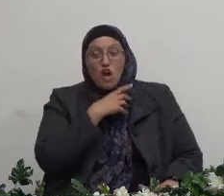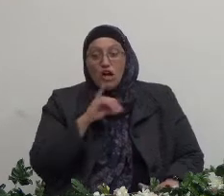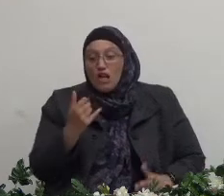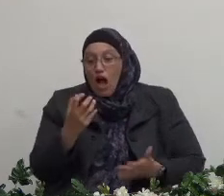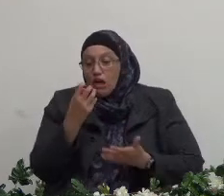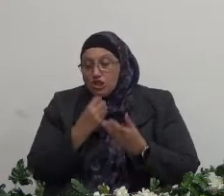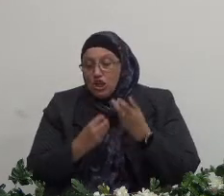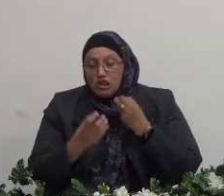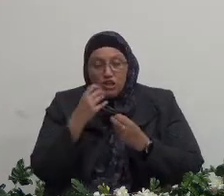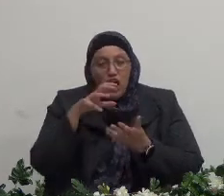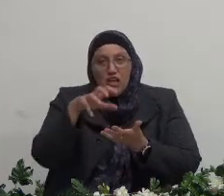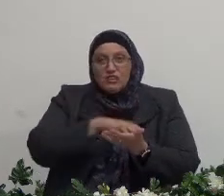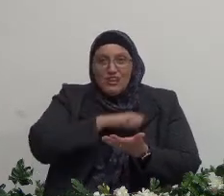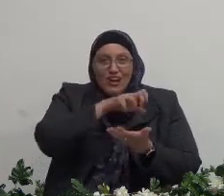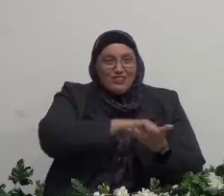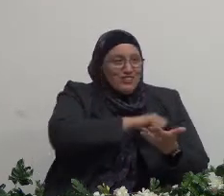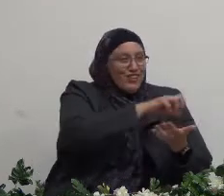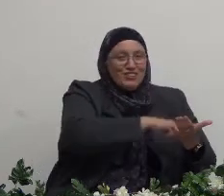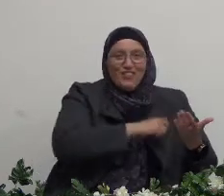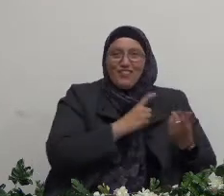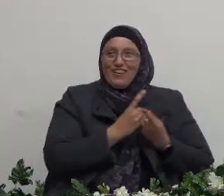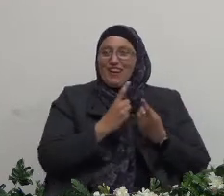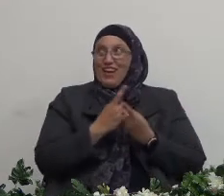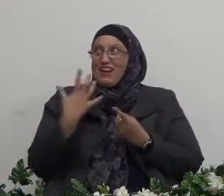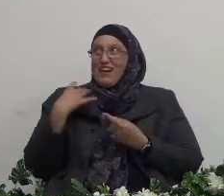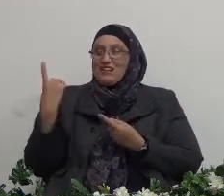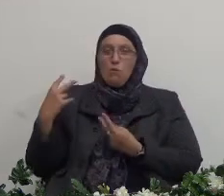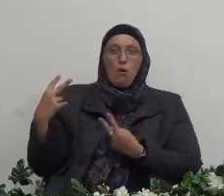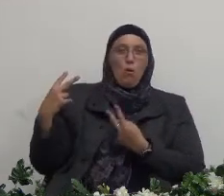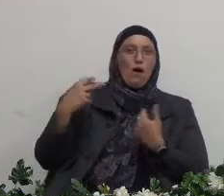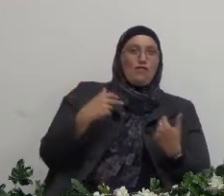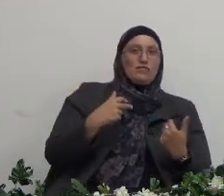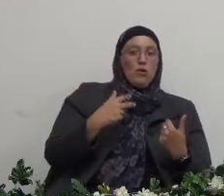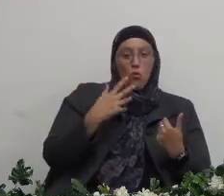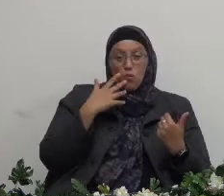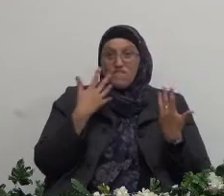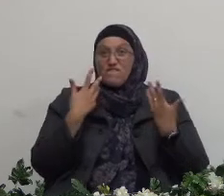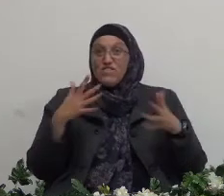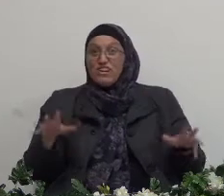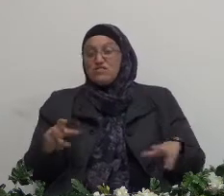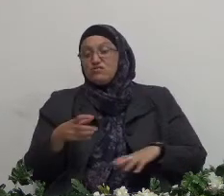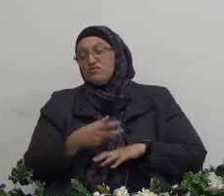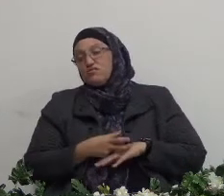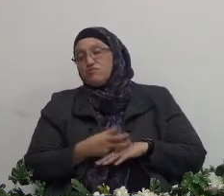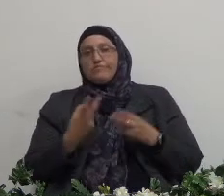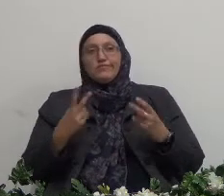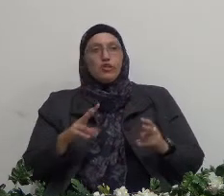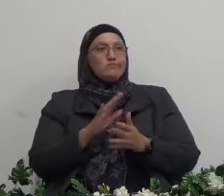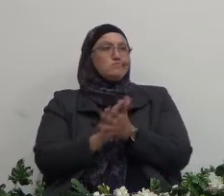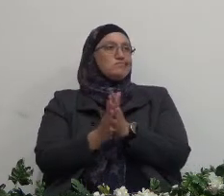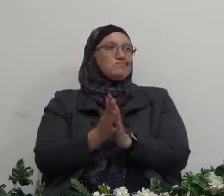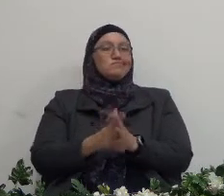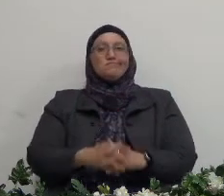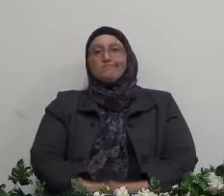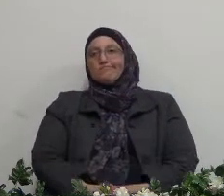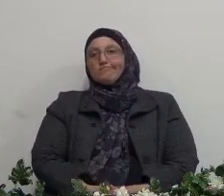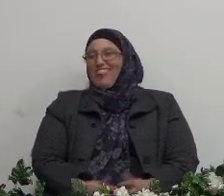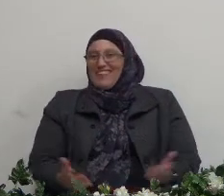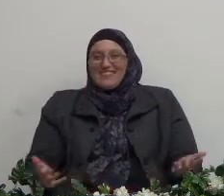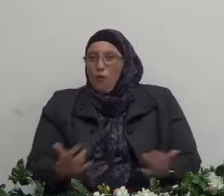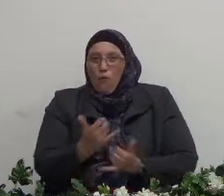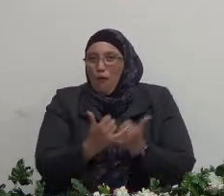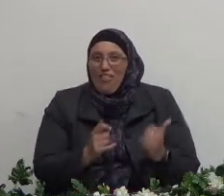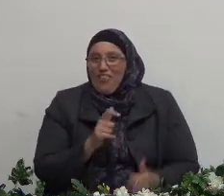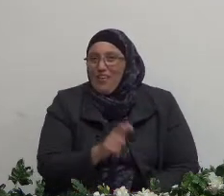They consume, and after they consume, they digest. And that's all they pretty much do, without a care